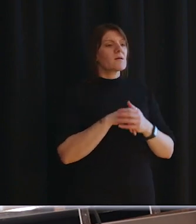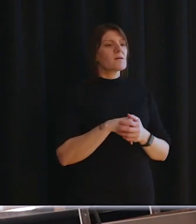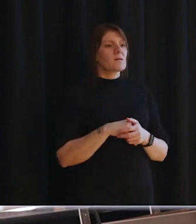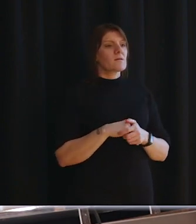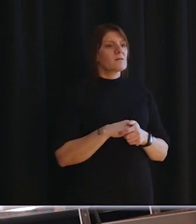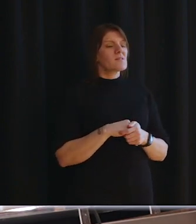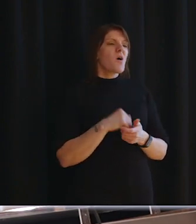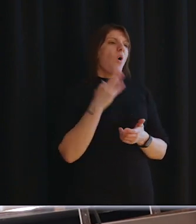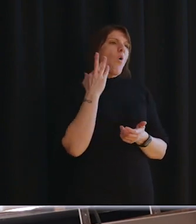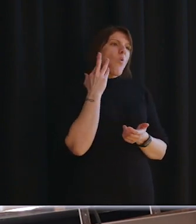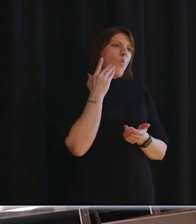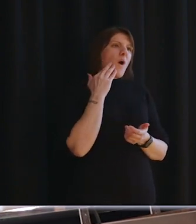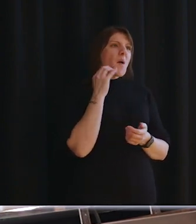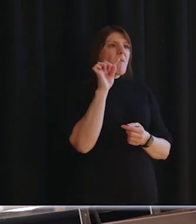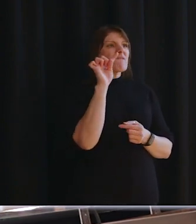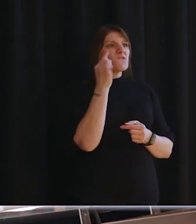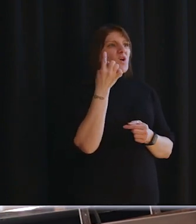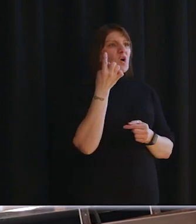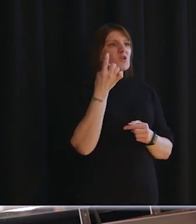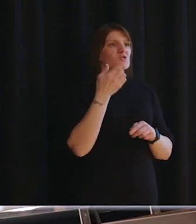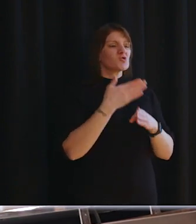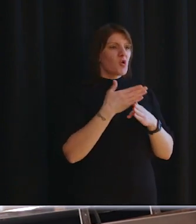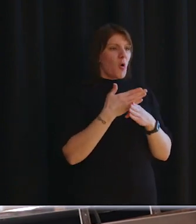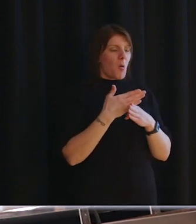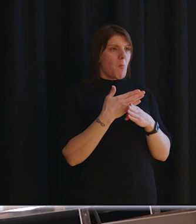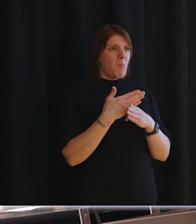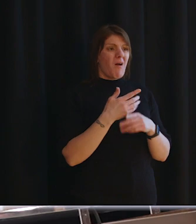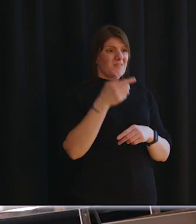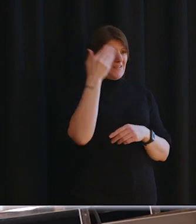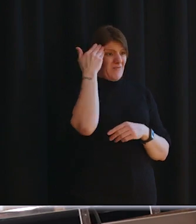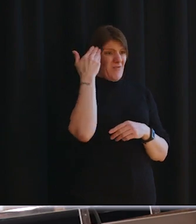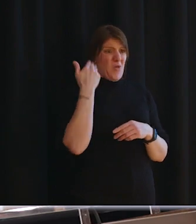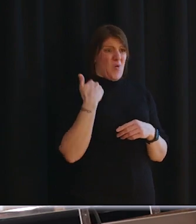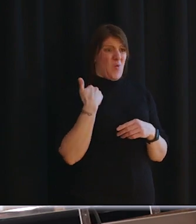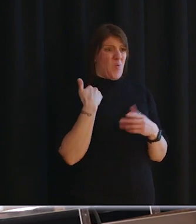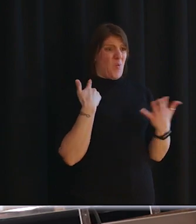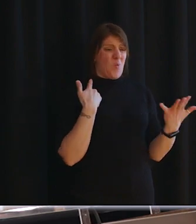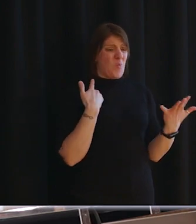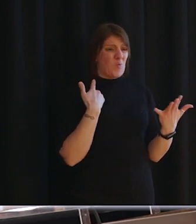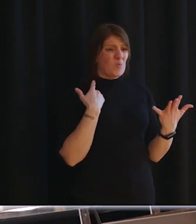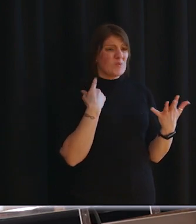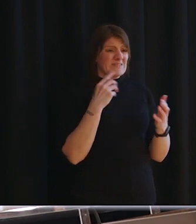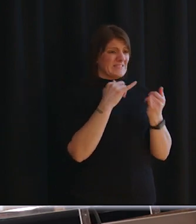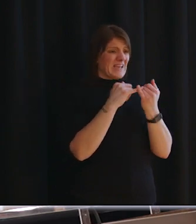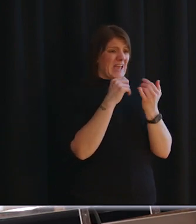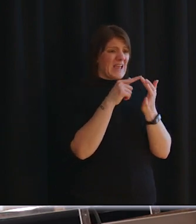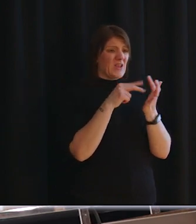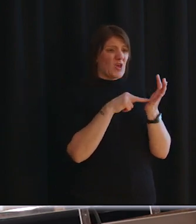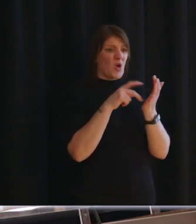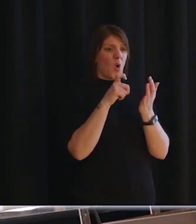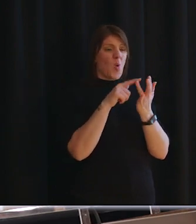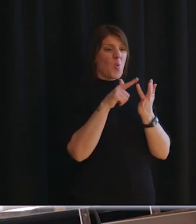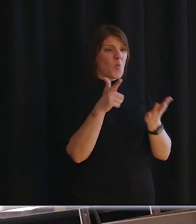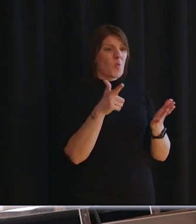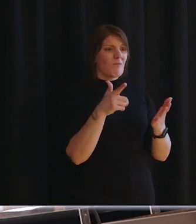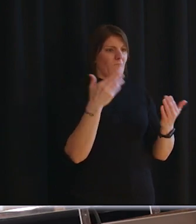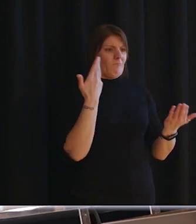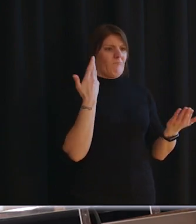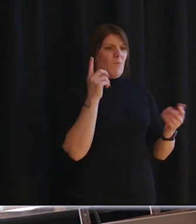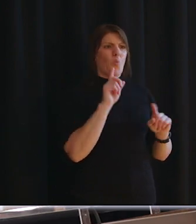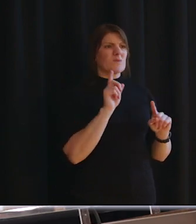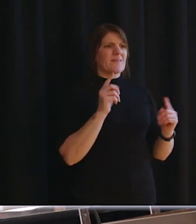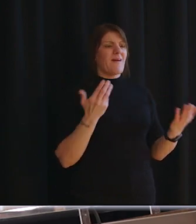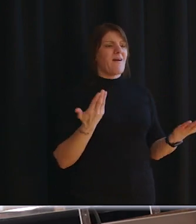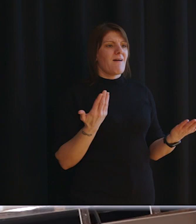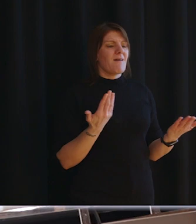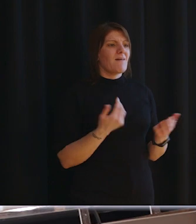When in my first job, I didn't even know what a SENCo was. No one said that there was this thing called a SENCo in the